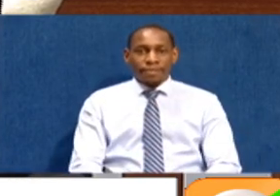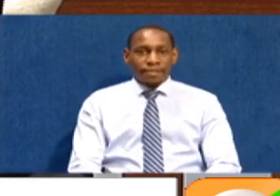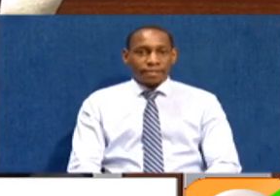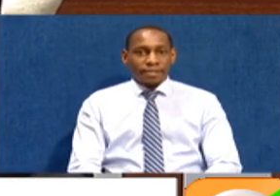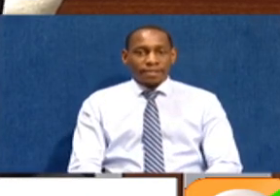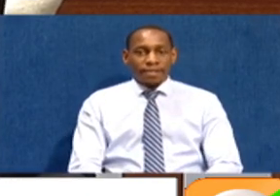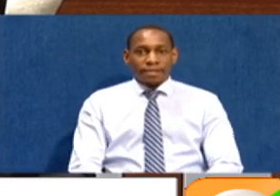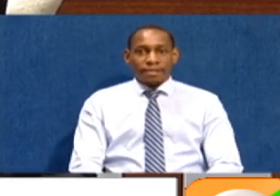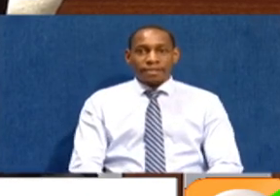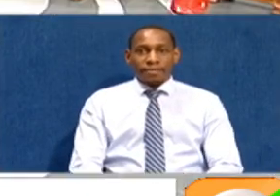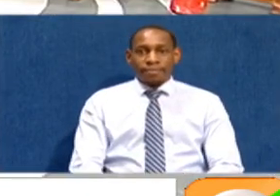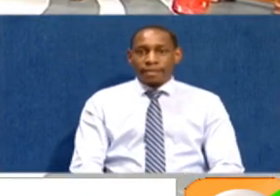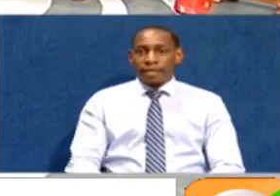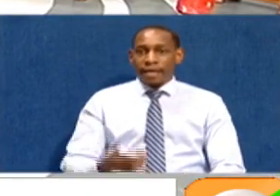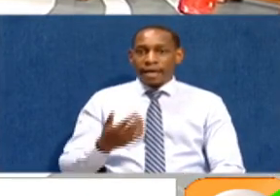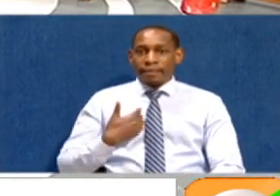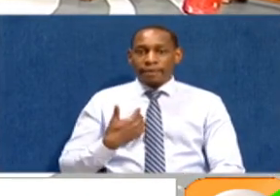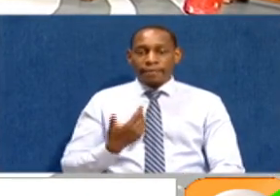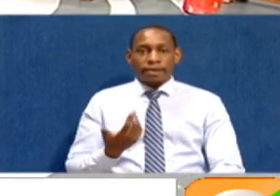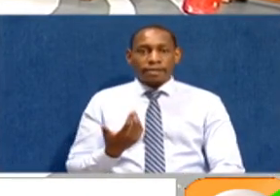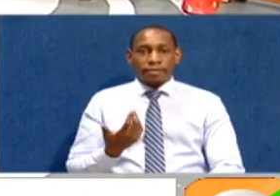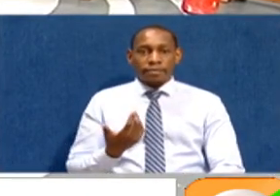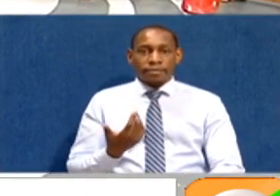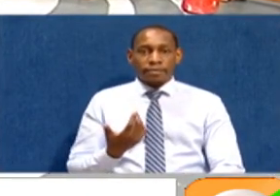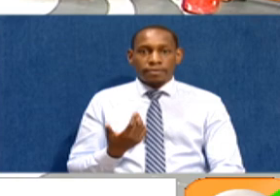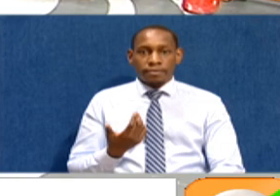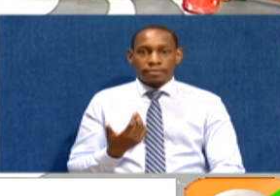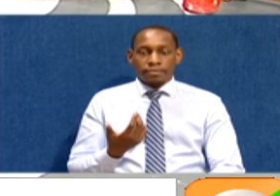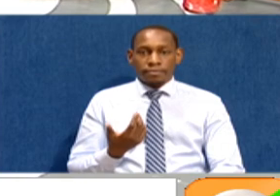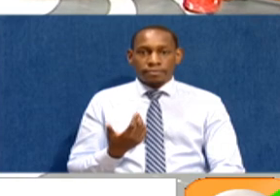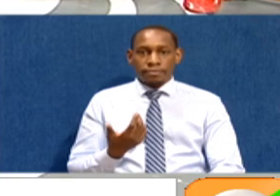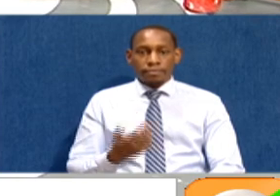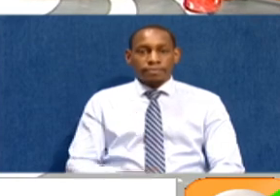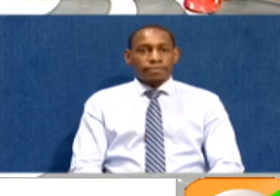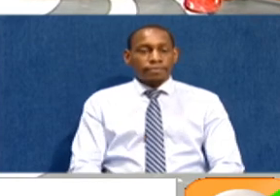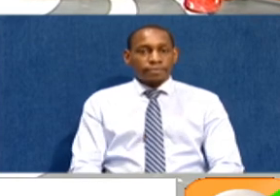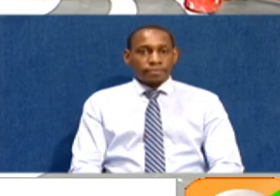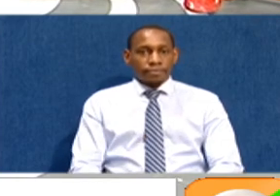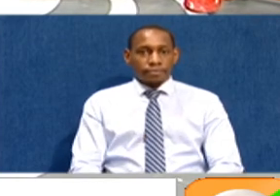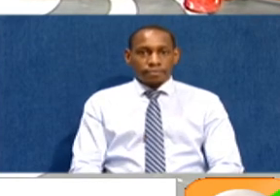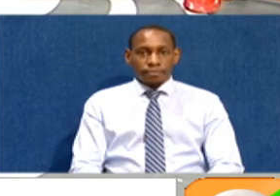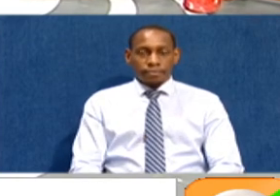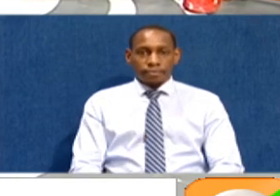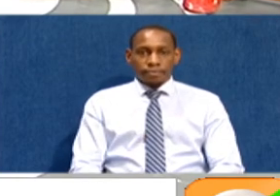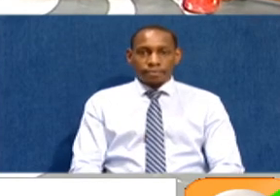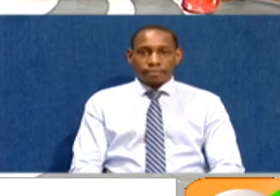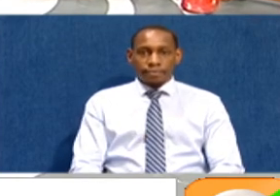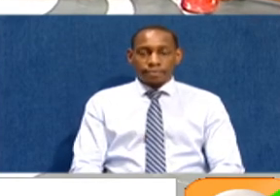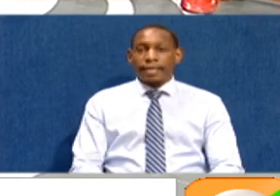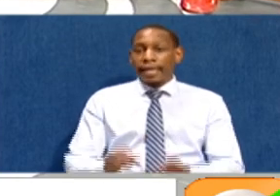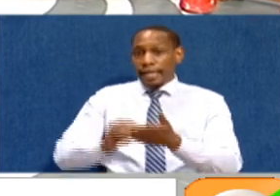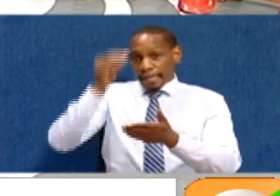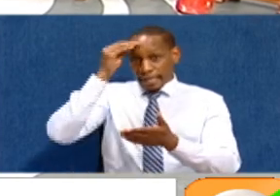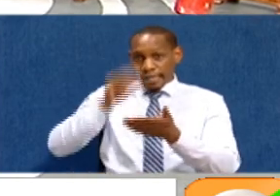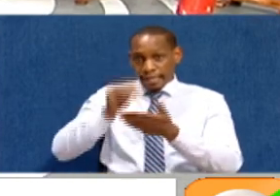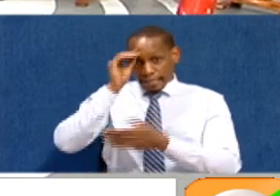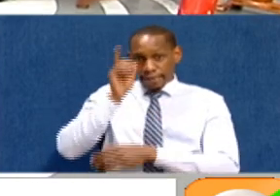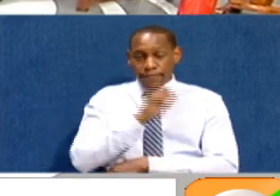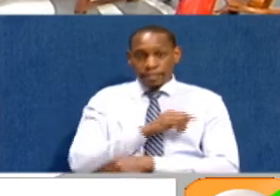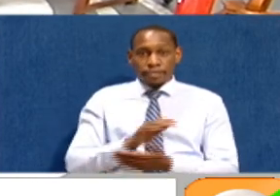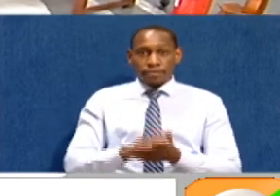gani wanafanya. Alafu kuna wabwana. Kuna wabwana na kuna watwana. That's what I learned tonight. Kuna wabwana